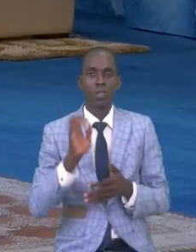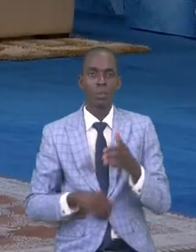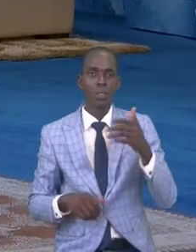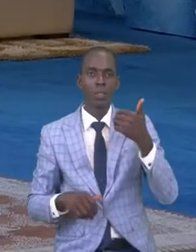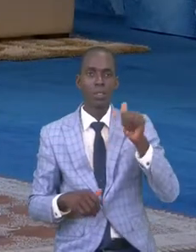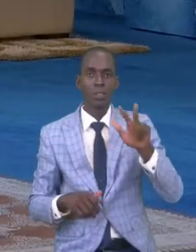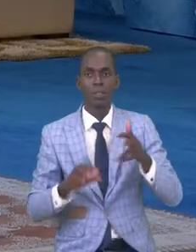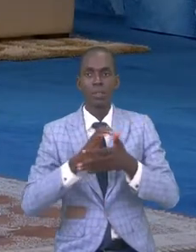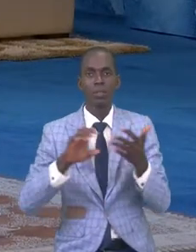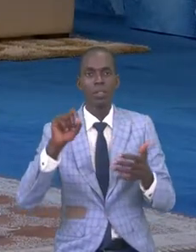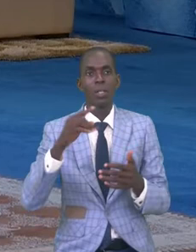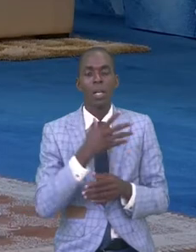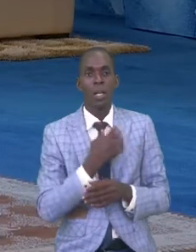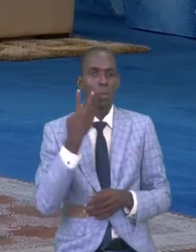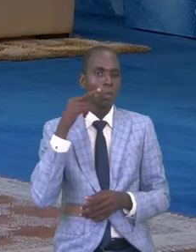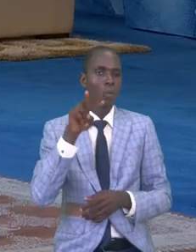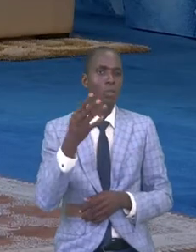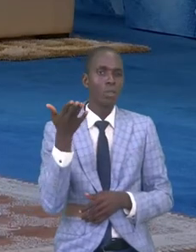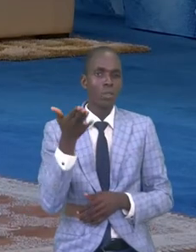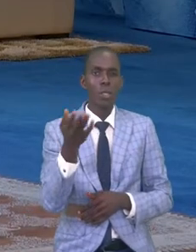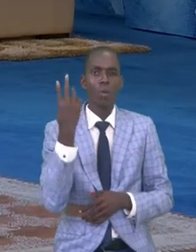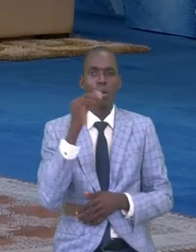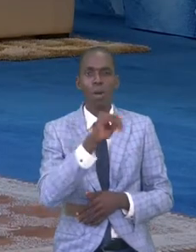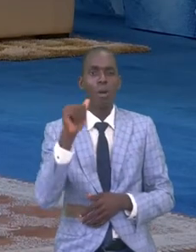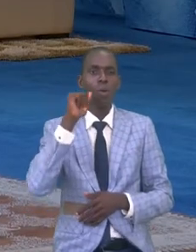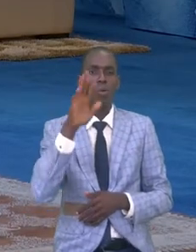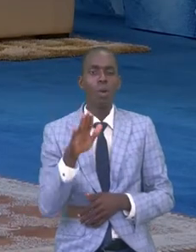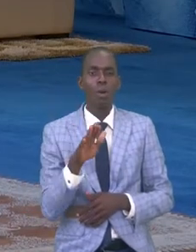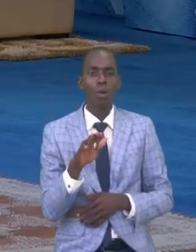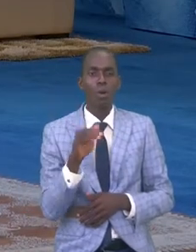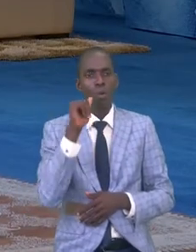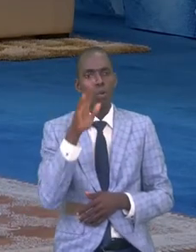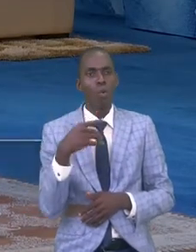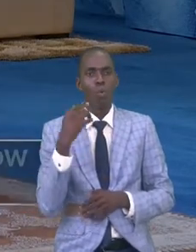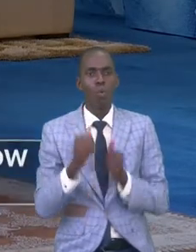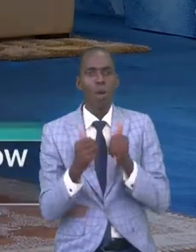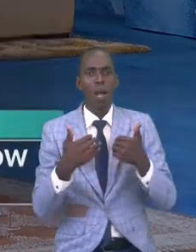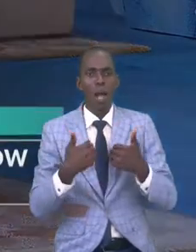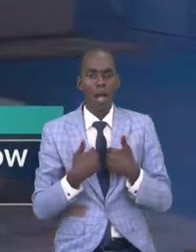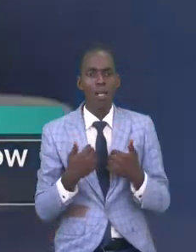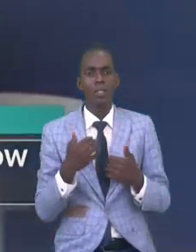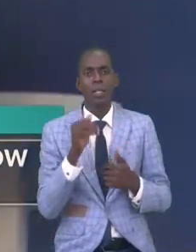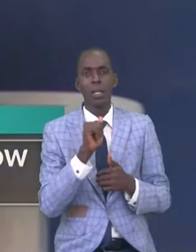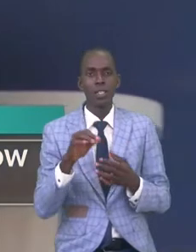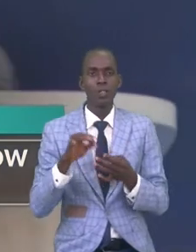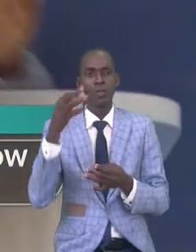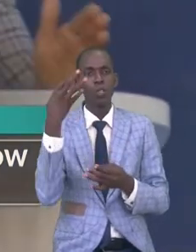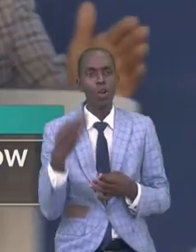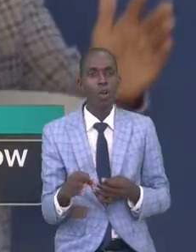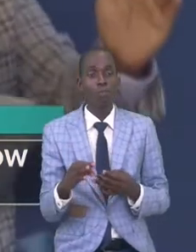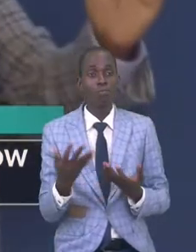behold, there was a woman which had a spirit of